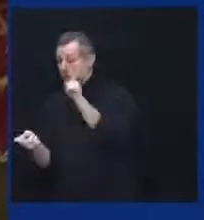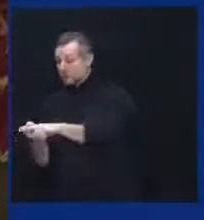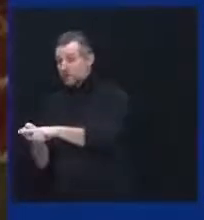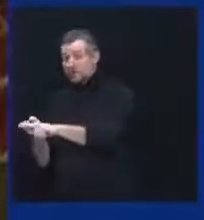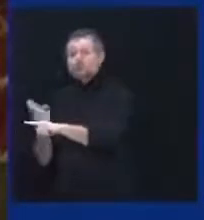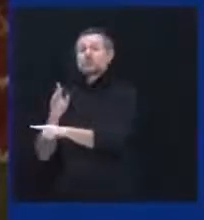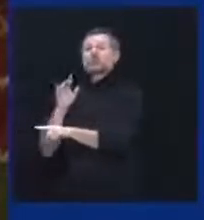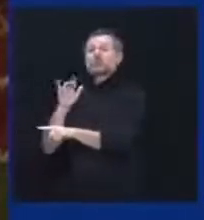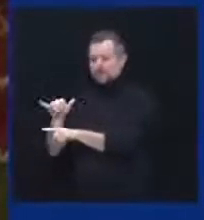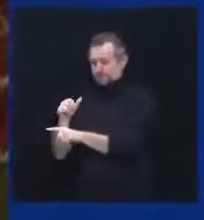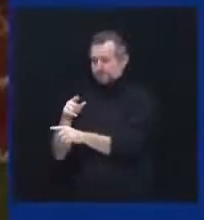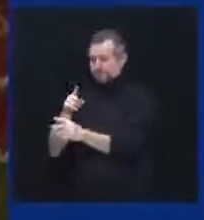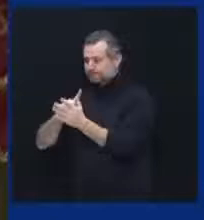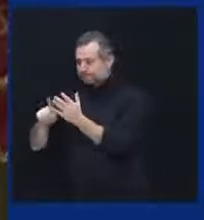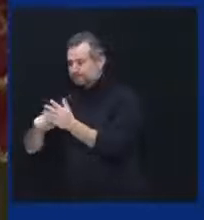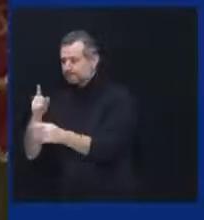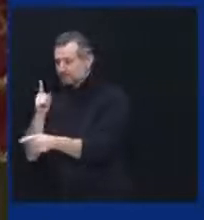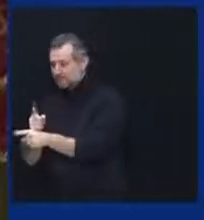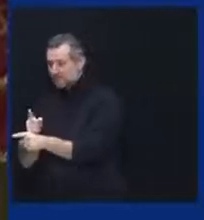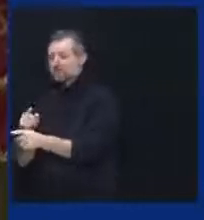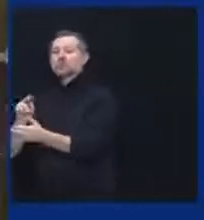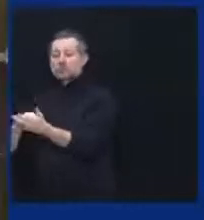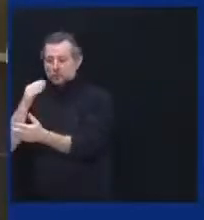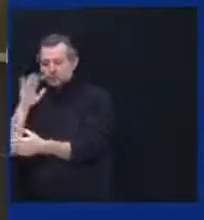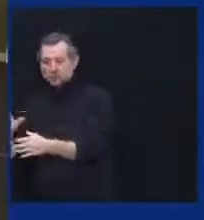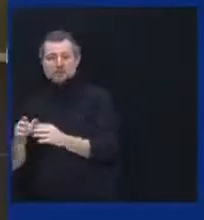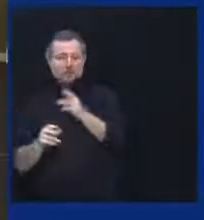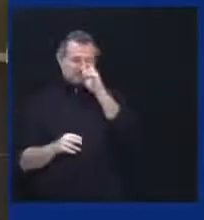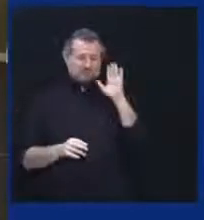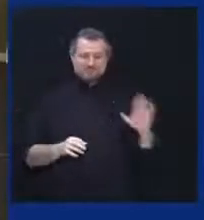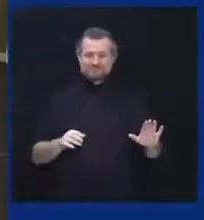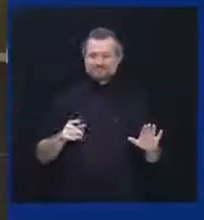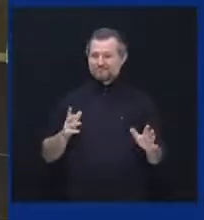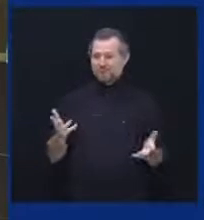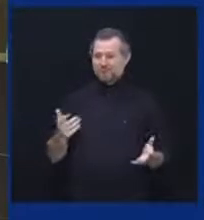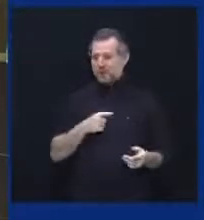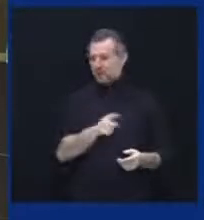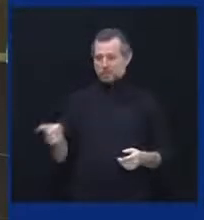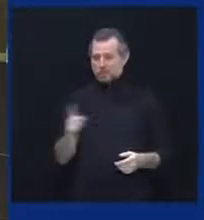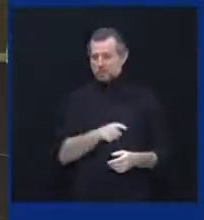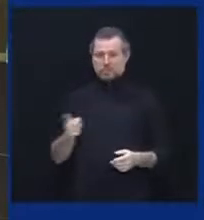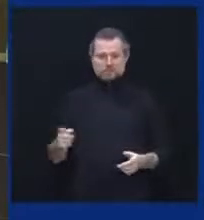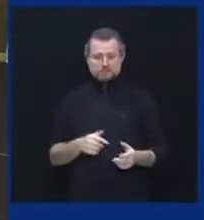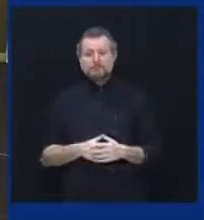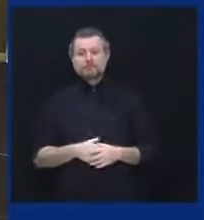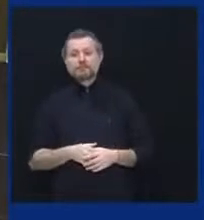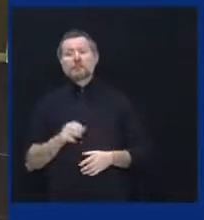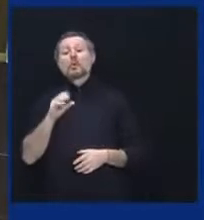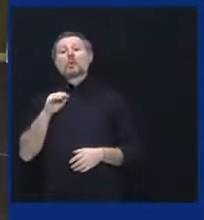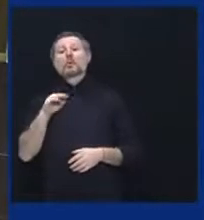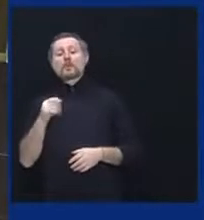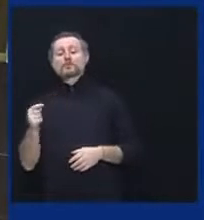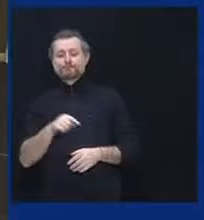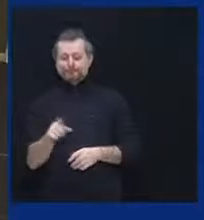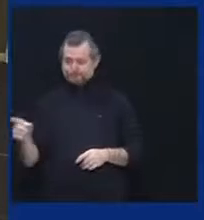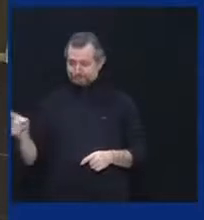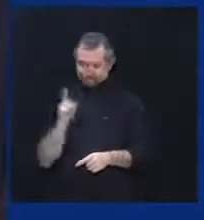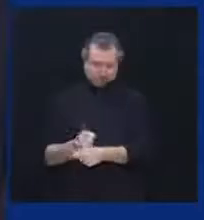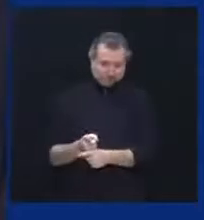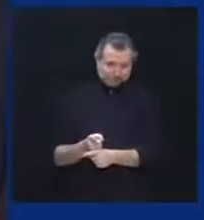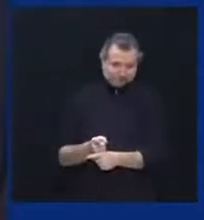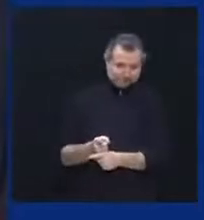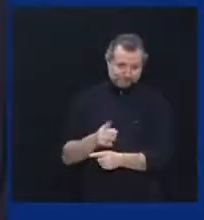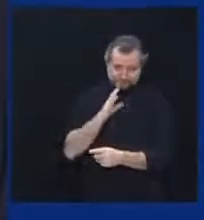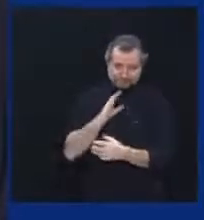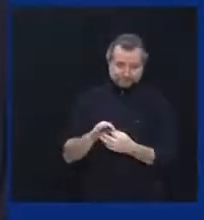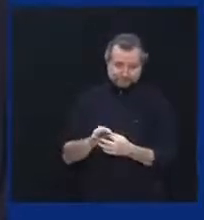back and do a full audit, which is what's happened now. But you're right, Julie. The numbers, the bottom